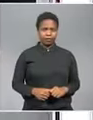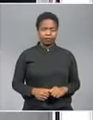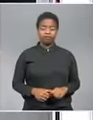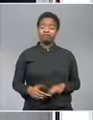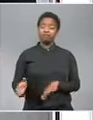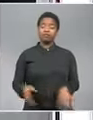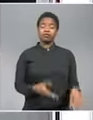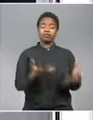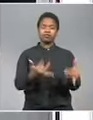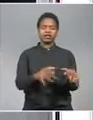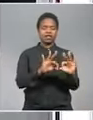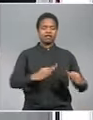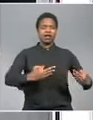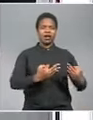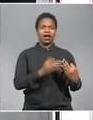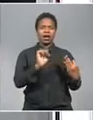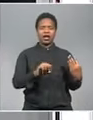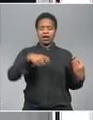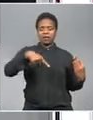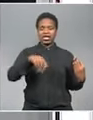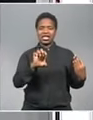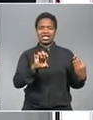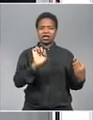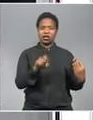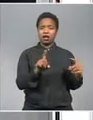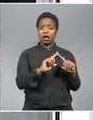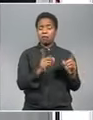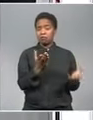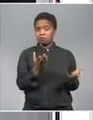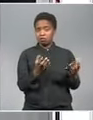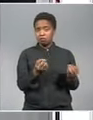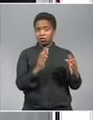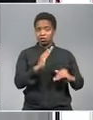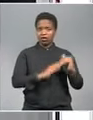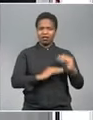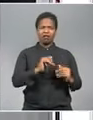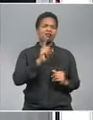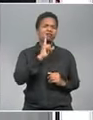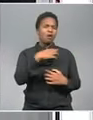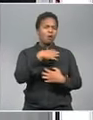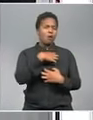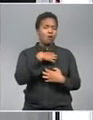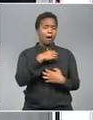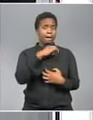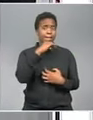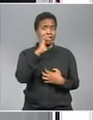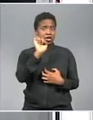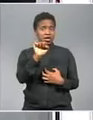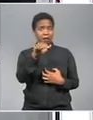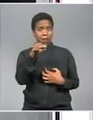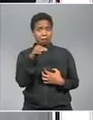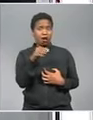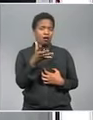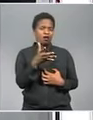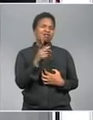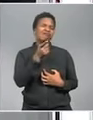Now, a unique family home is taking shape in Port Elizabeth, but unlike most other buildings, its owners will not be beholden to the bank,